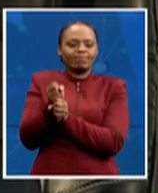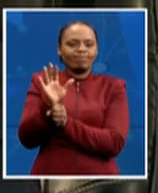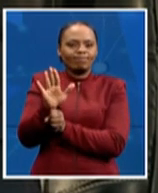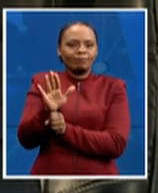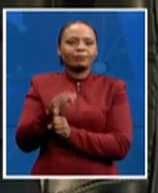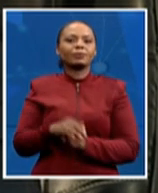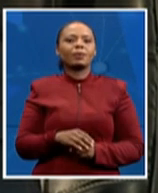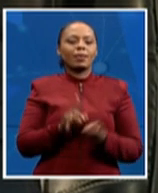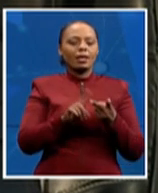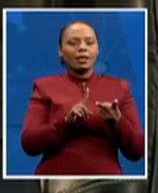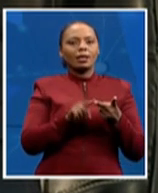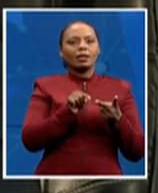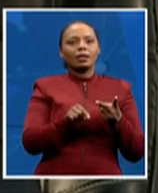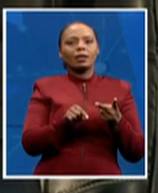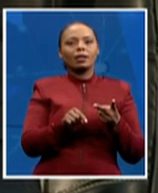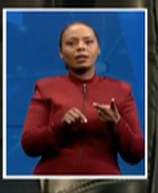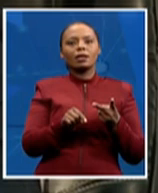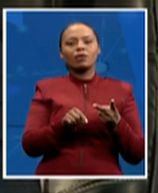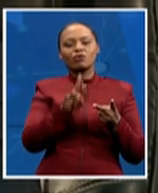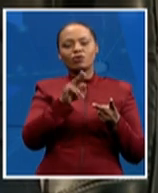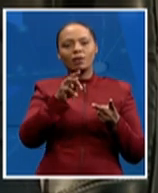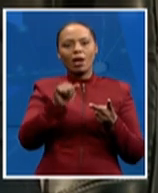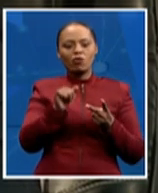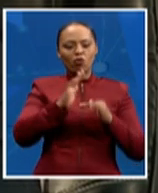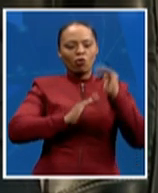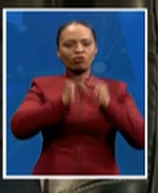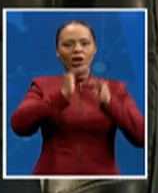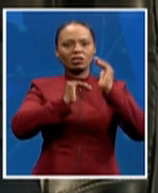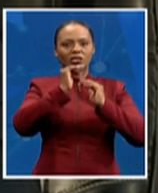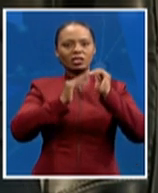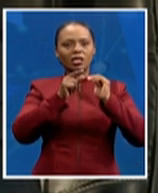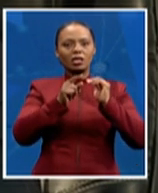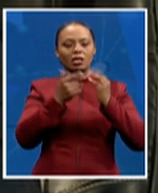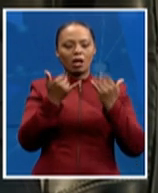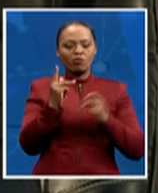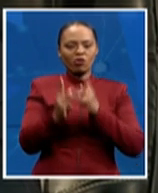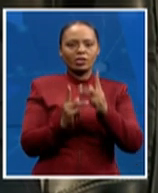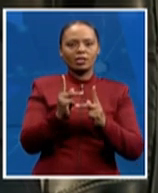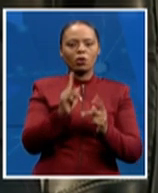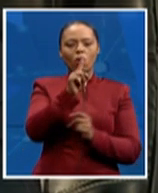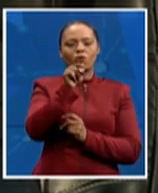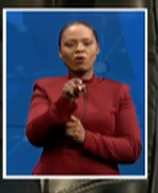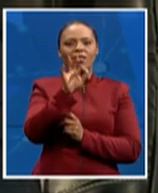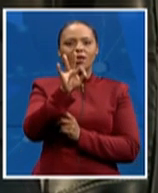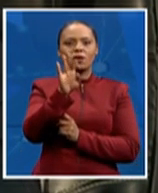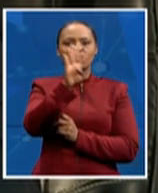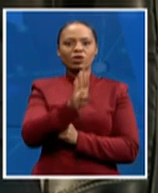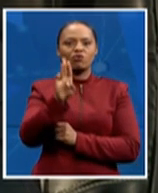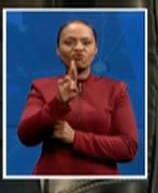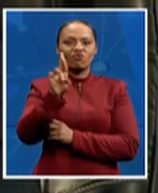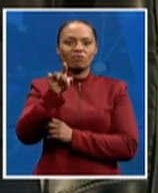the construction of the 1.3 billion crude vegetable